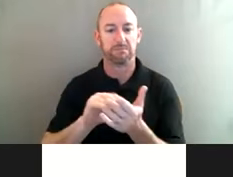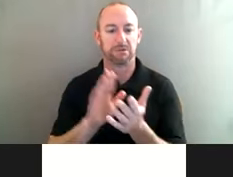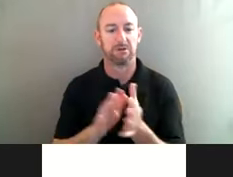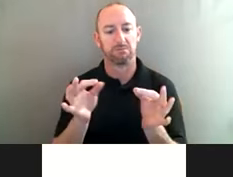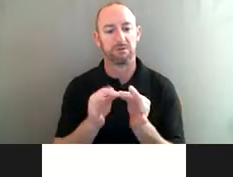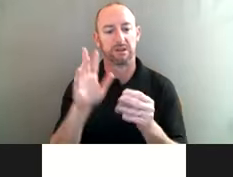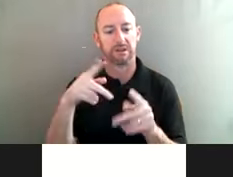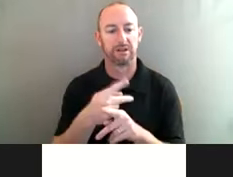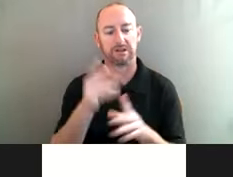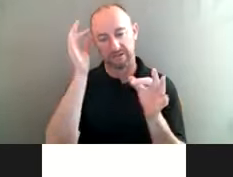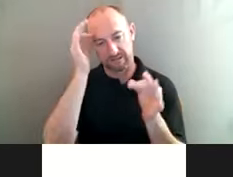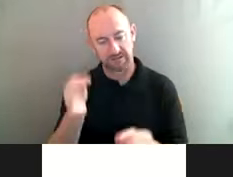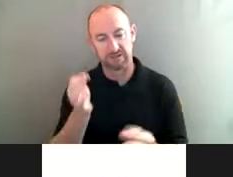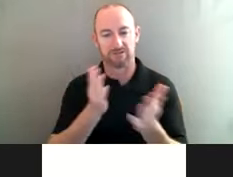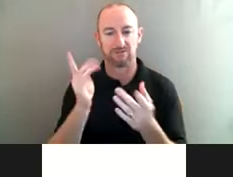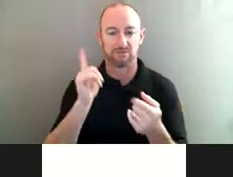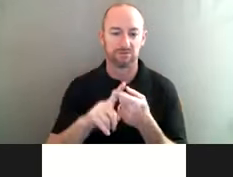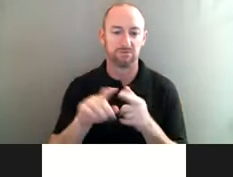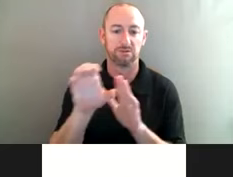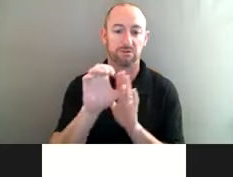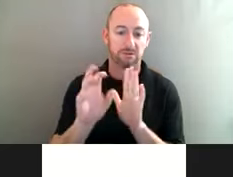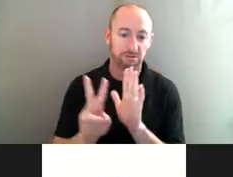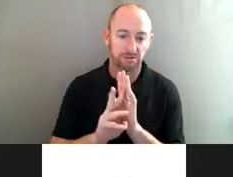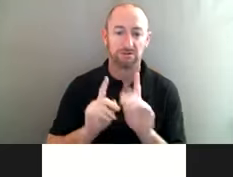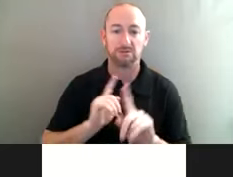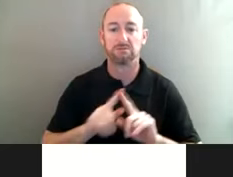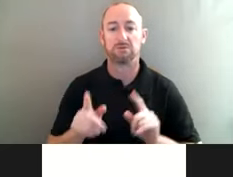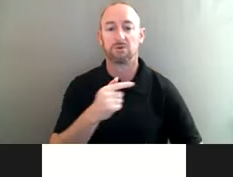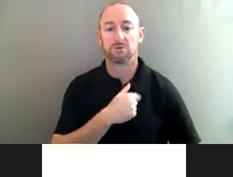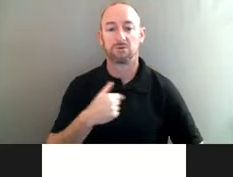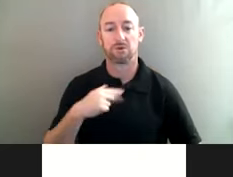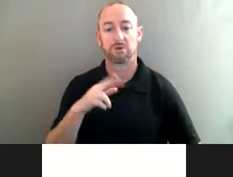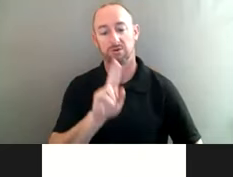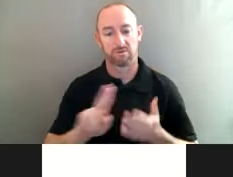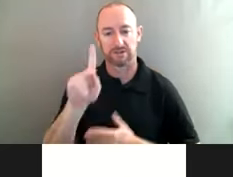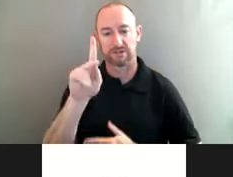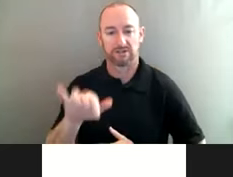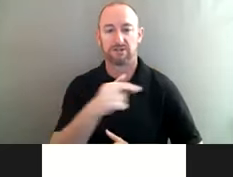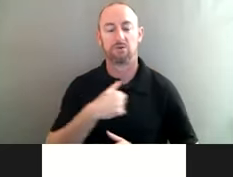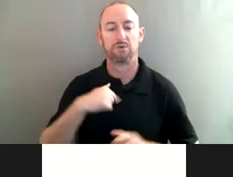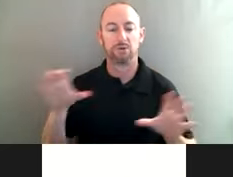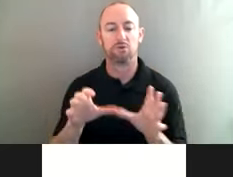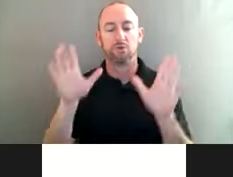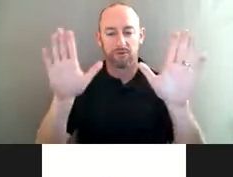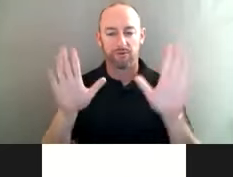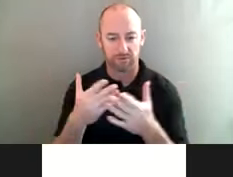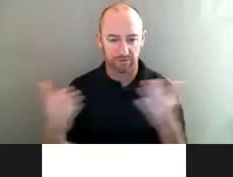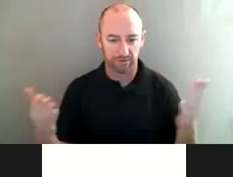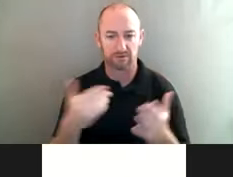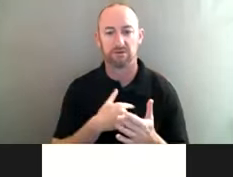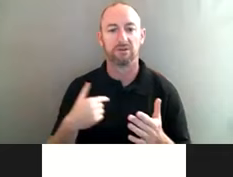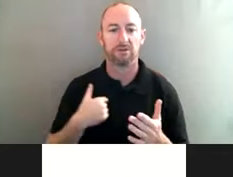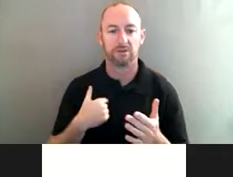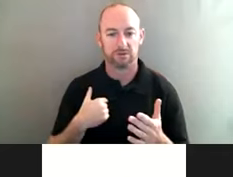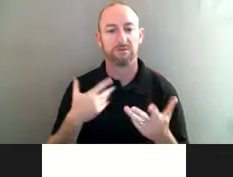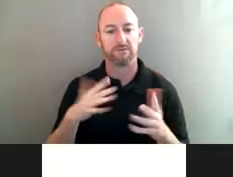dedication and service to the Commonwealth. But actually, we're the University of Kentucky, and we can do outstanding things. And the university has